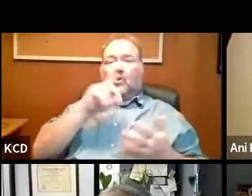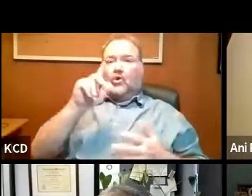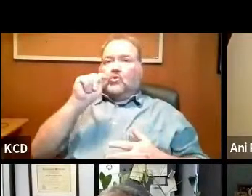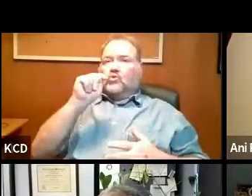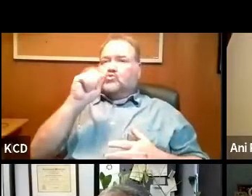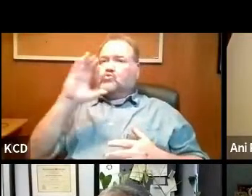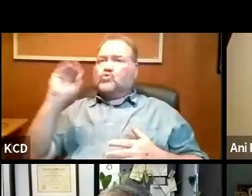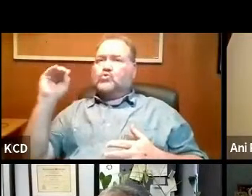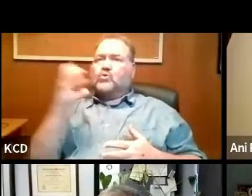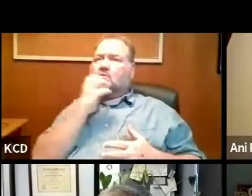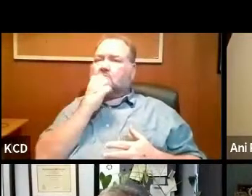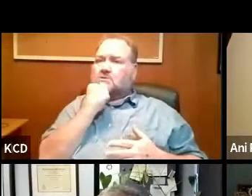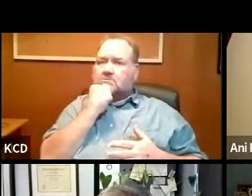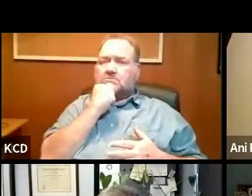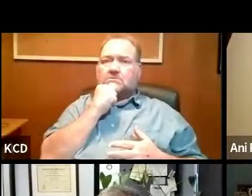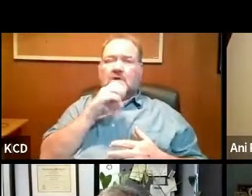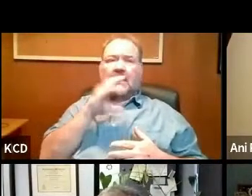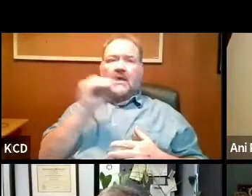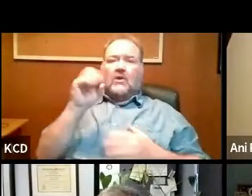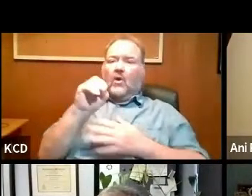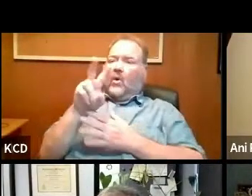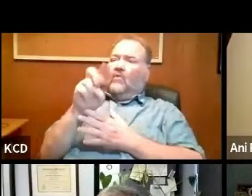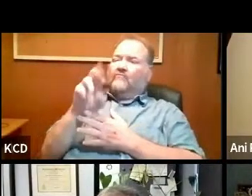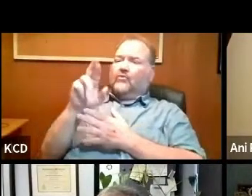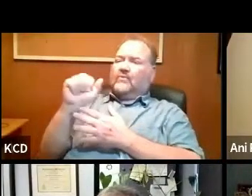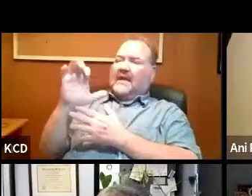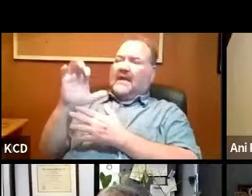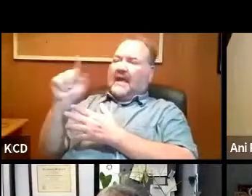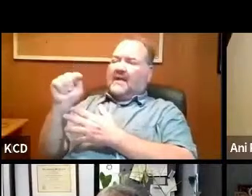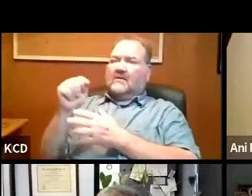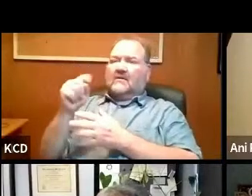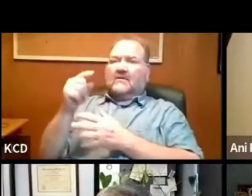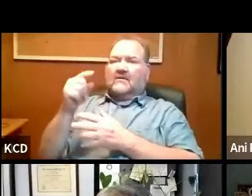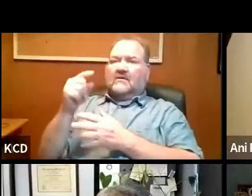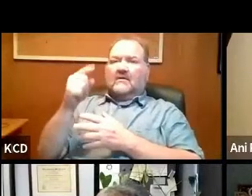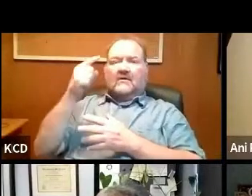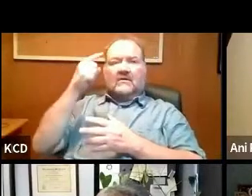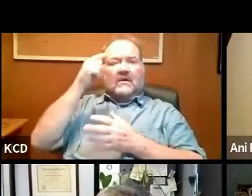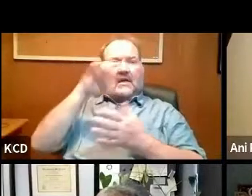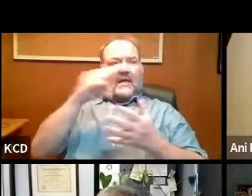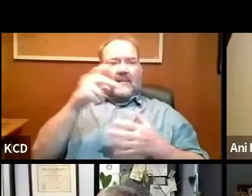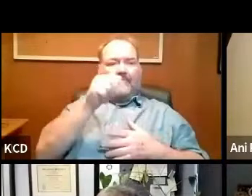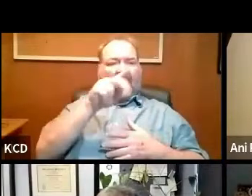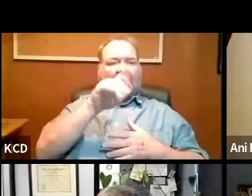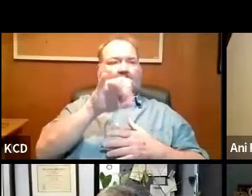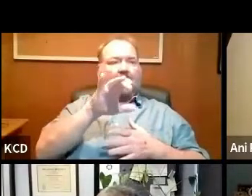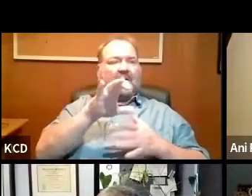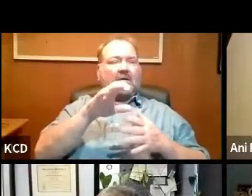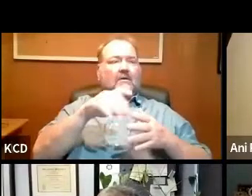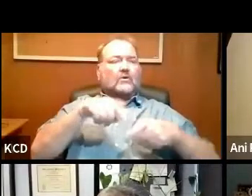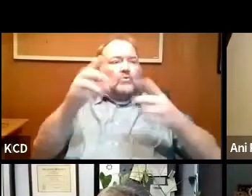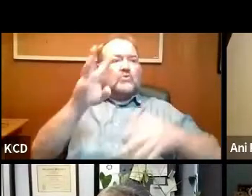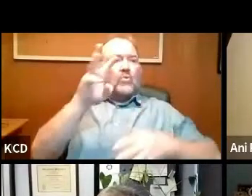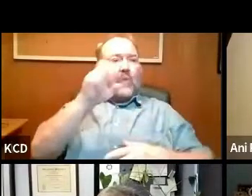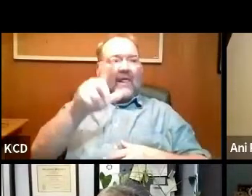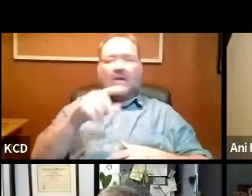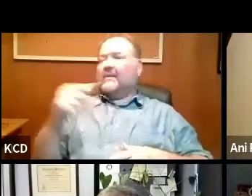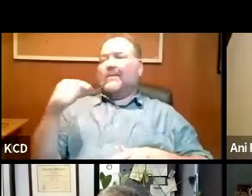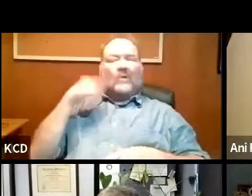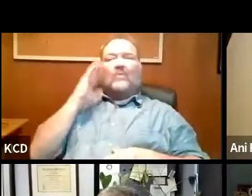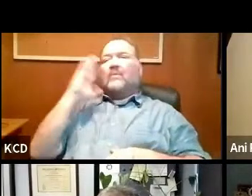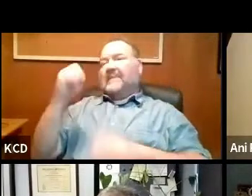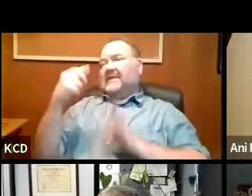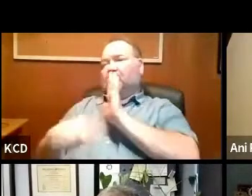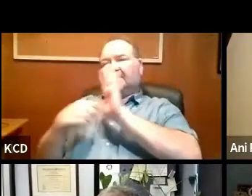and overreact, and the pandemic from a health perspective goes okay or goes well, we'll be criticized for